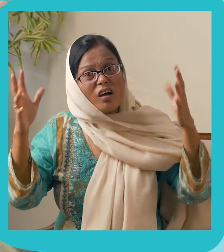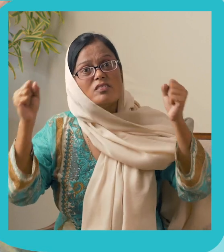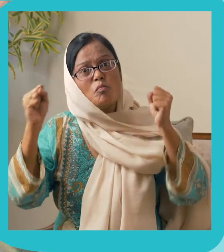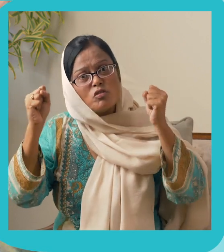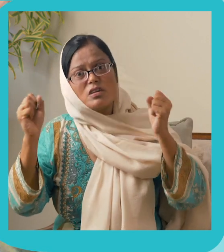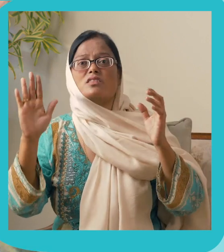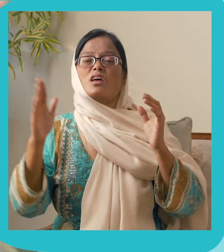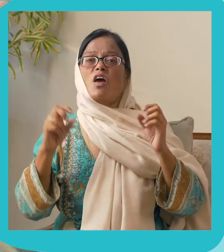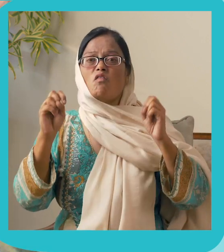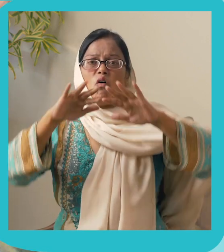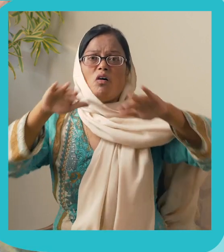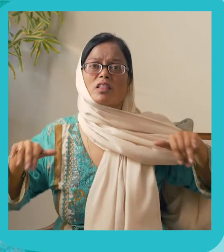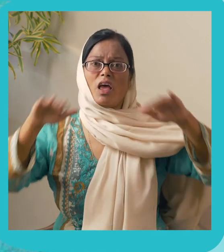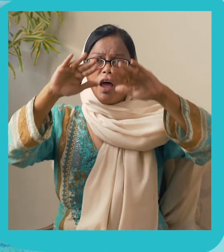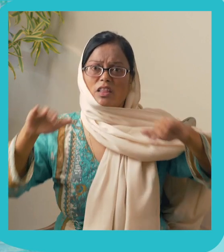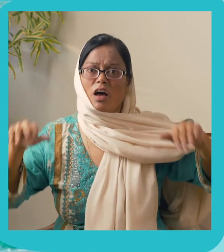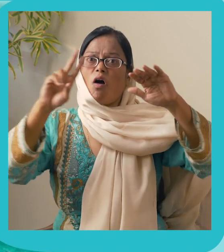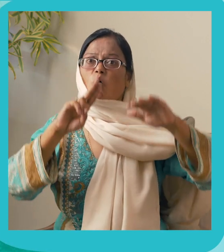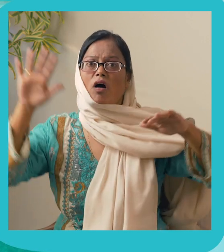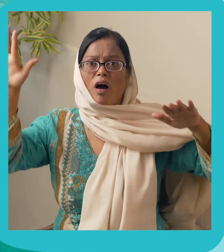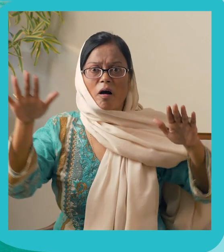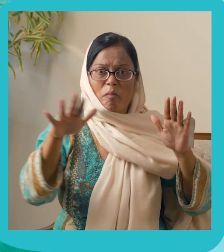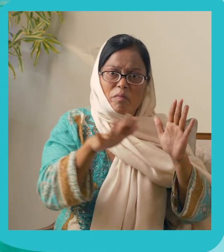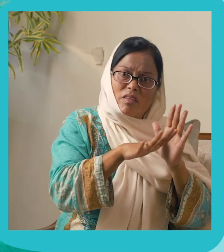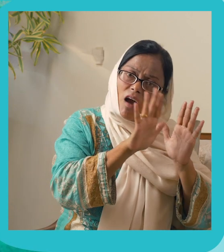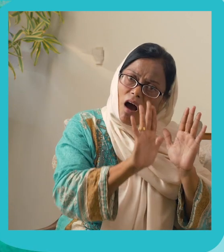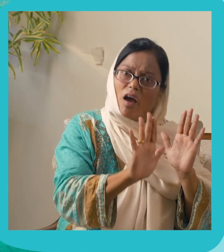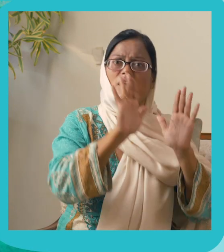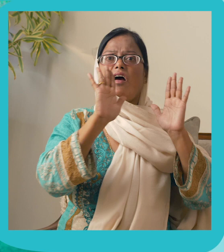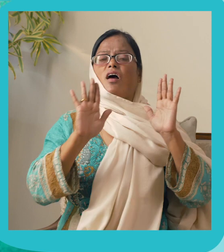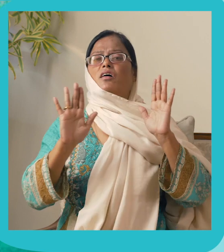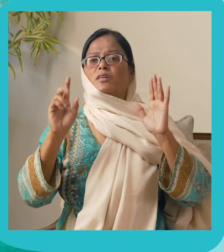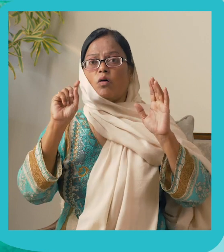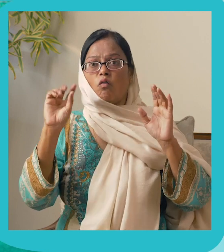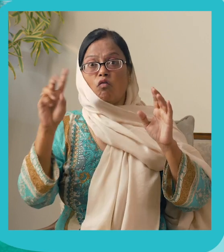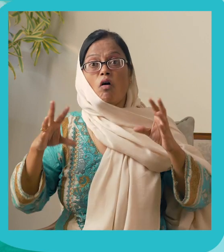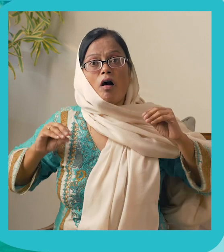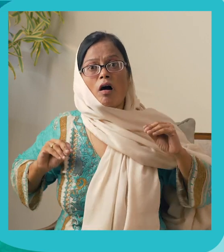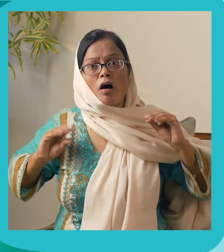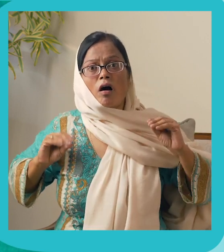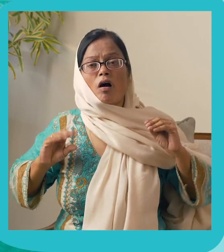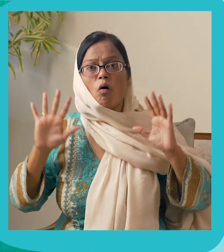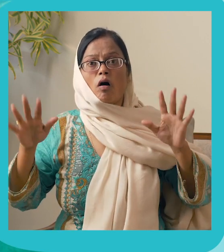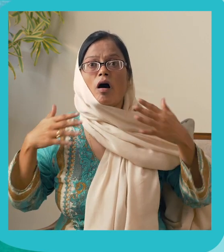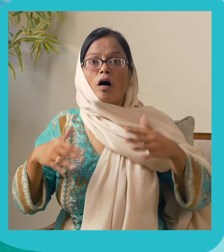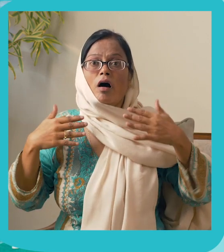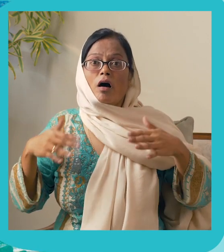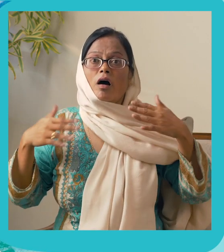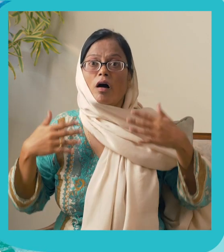breathe. He swam up to the surface of the ocean, frightened and gasping for breath.